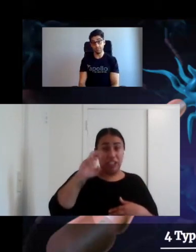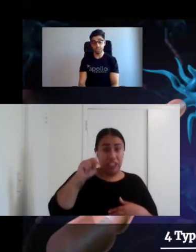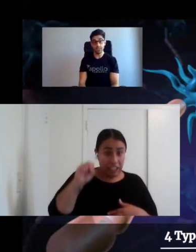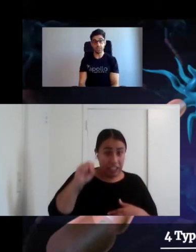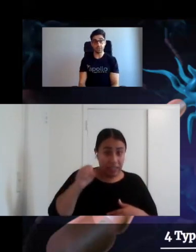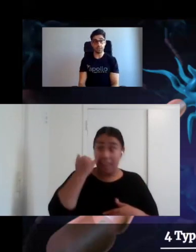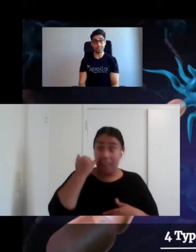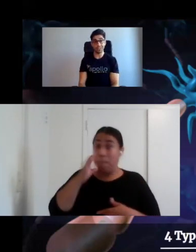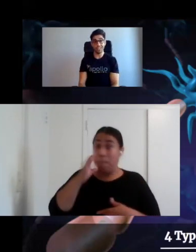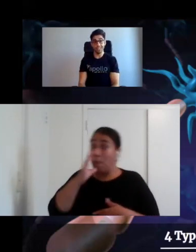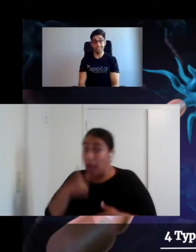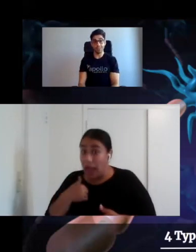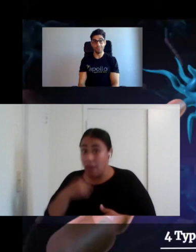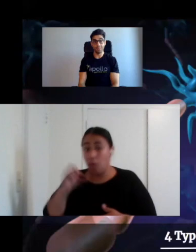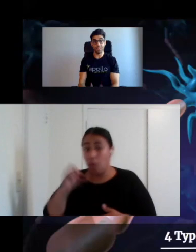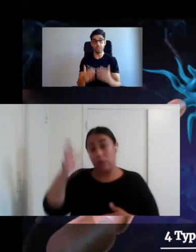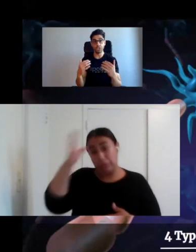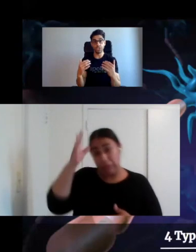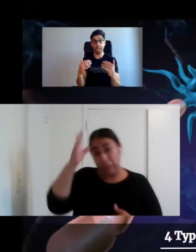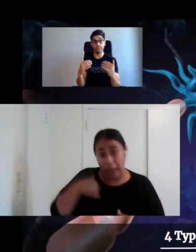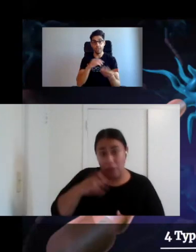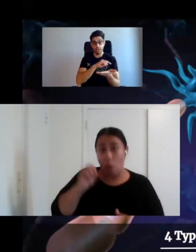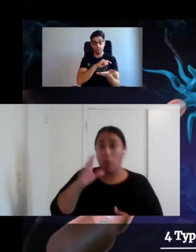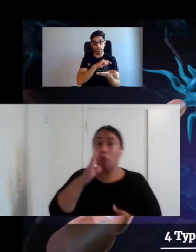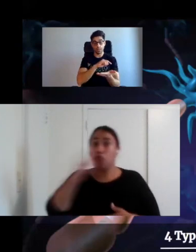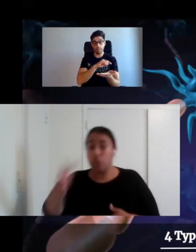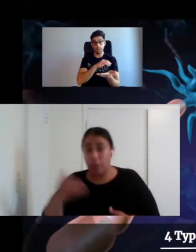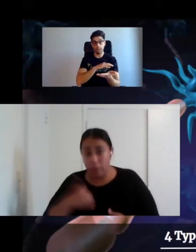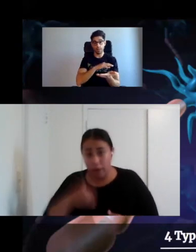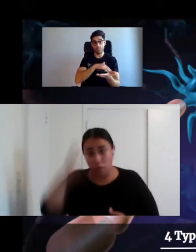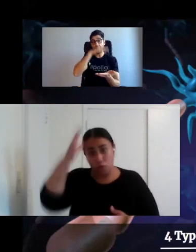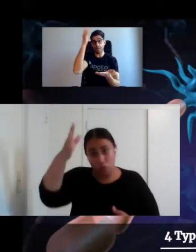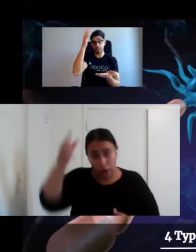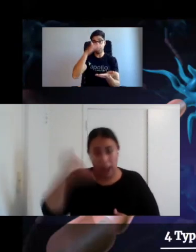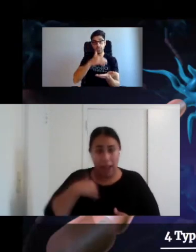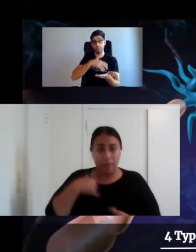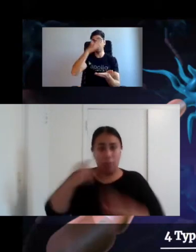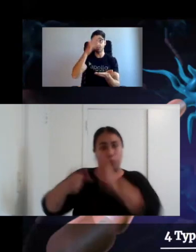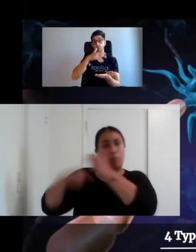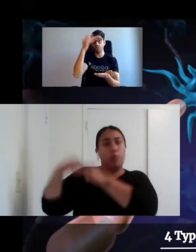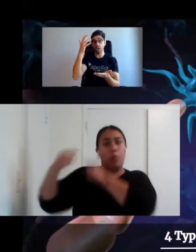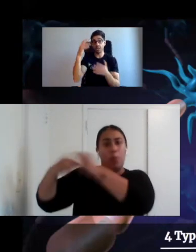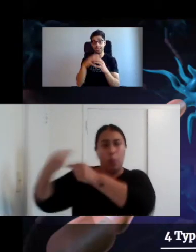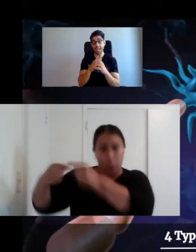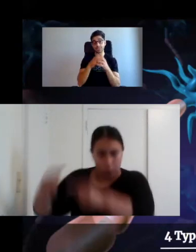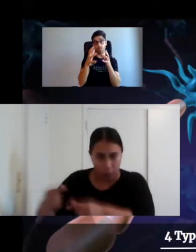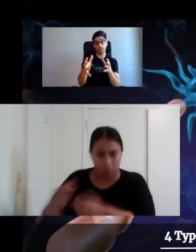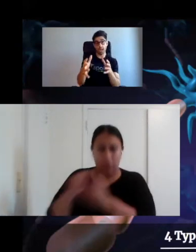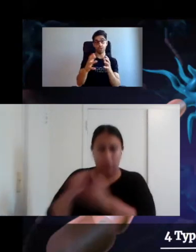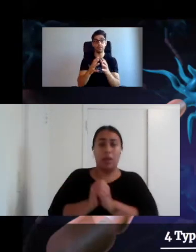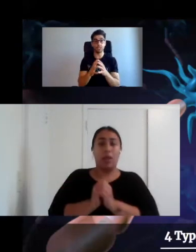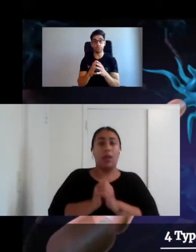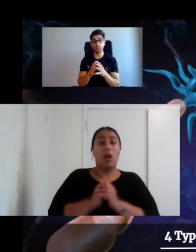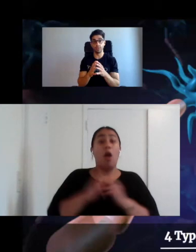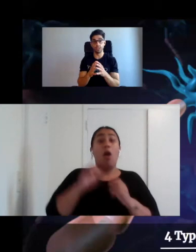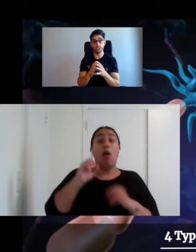It's kind of self-explanatory. The condition can have a relapse and the immune system turns on and it attacks one